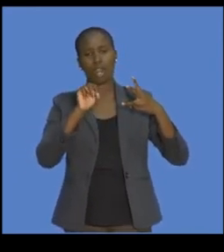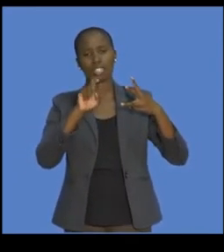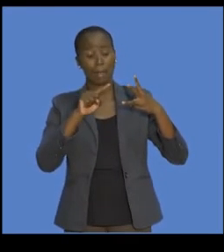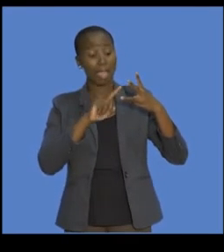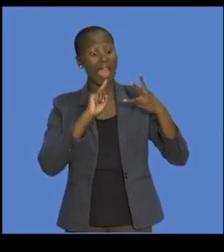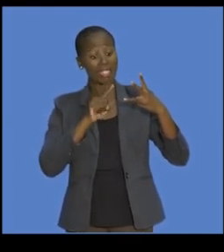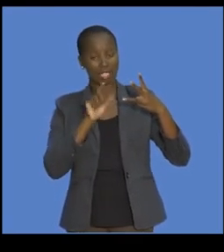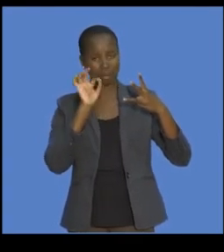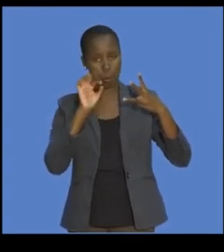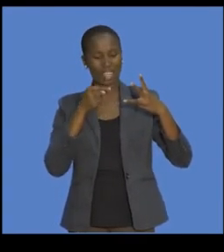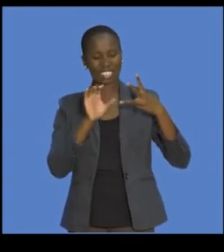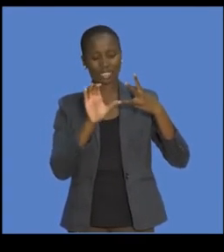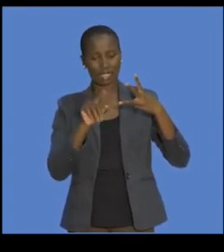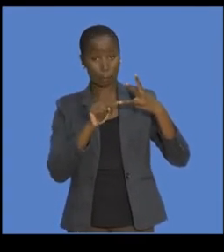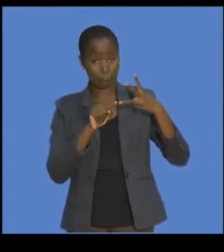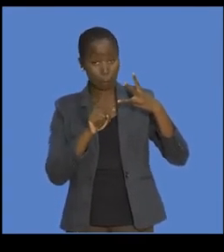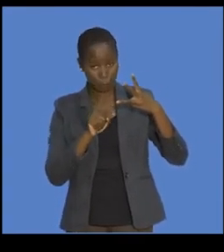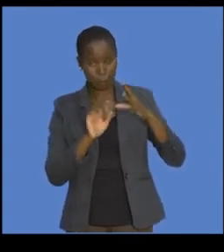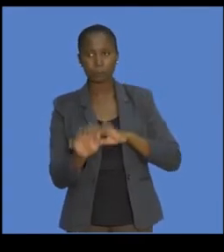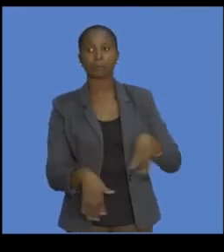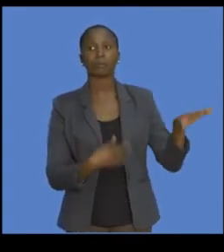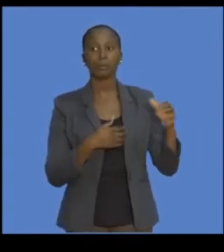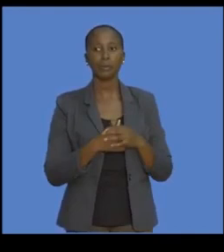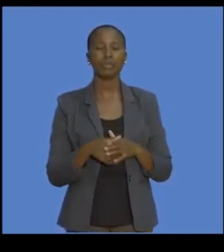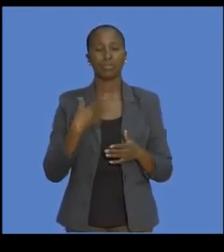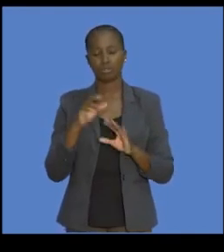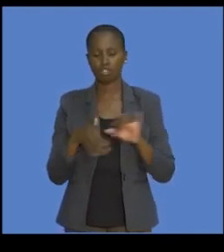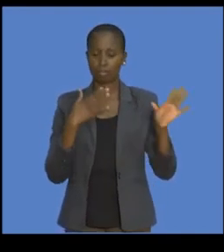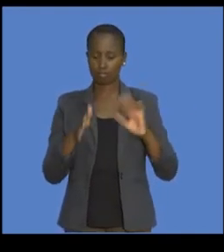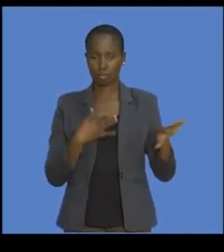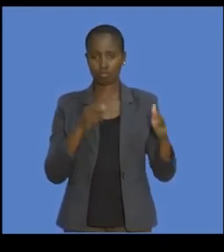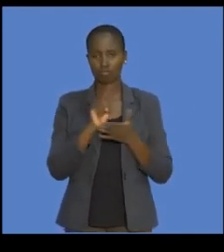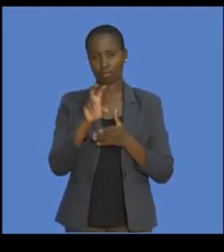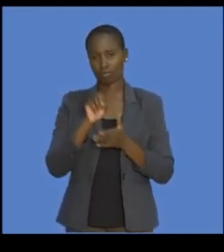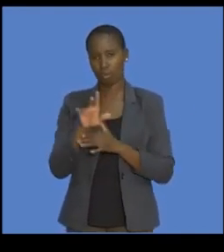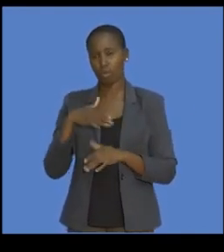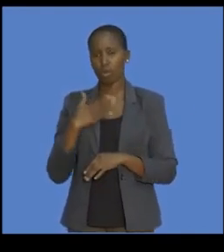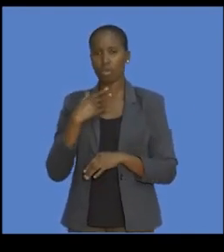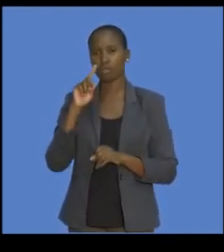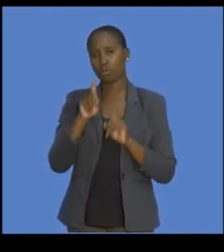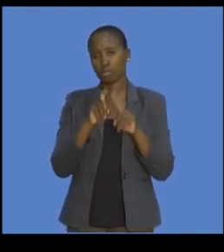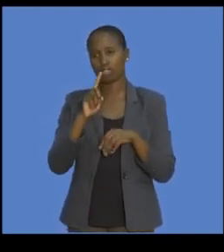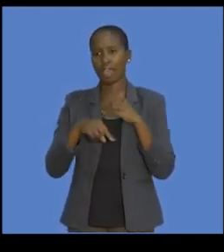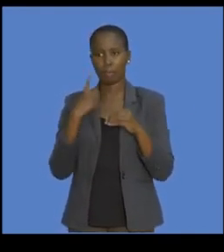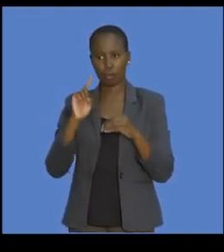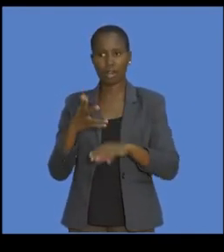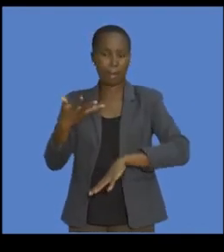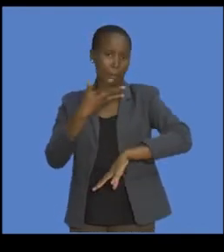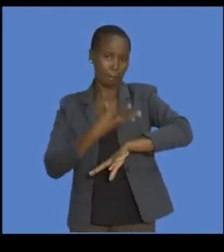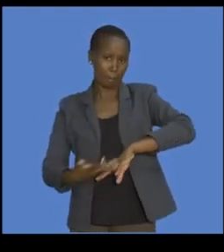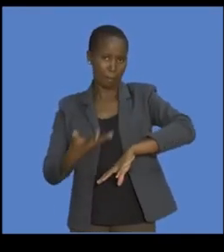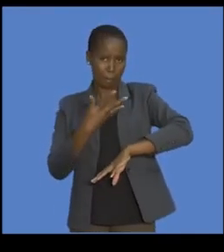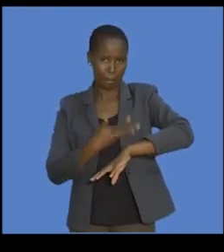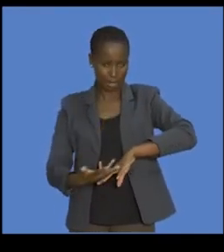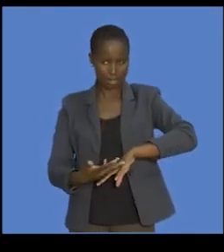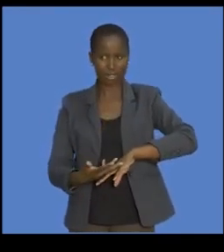So I'm going to skip through this, and I'd like to get through a question here that talks about the blood sugar levels. So we know